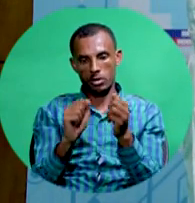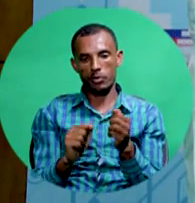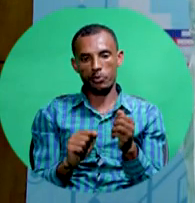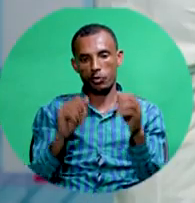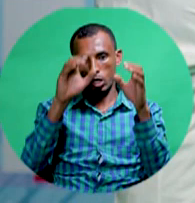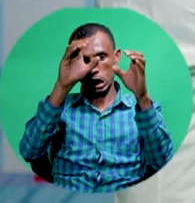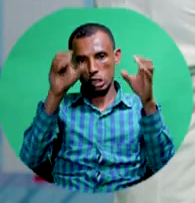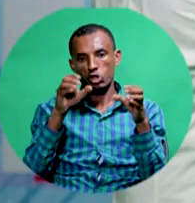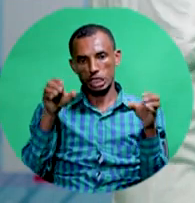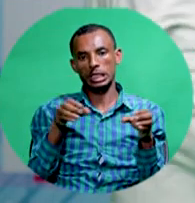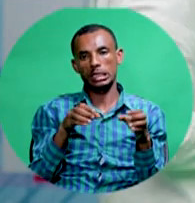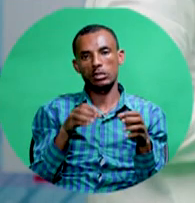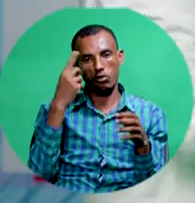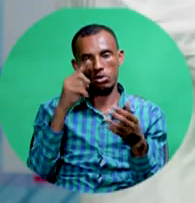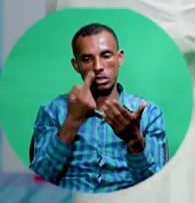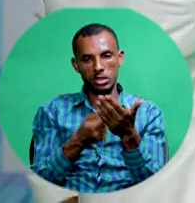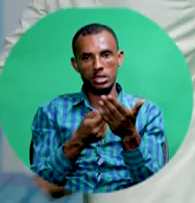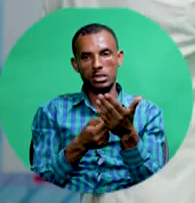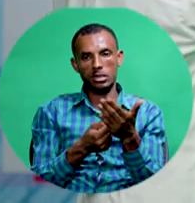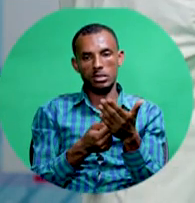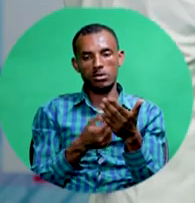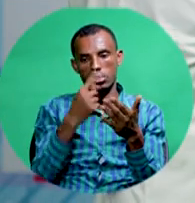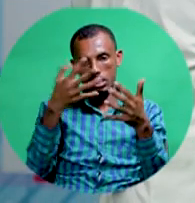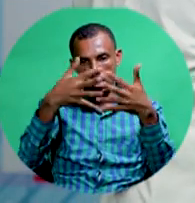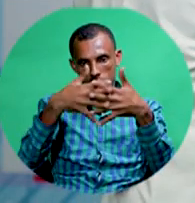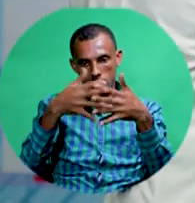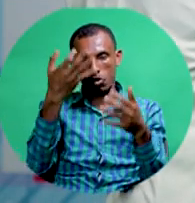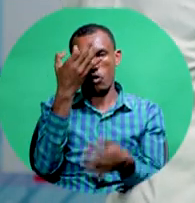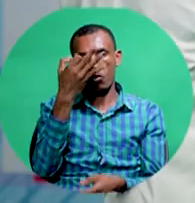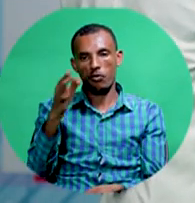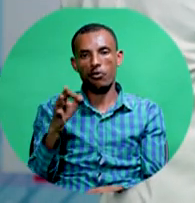Solution for this, the integration of